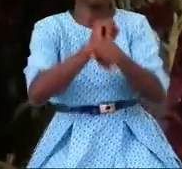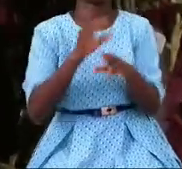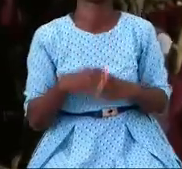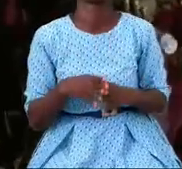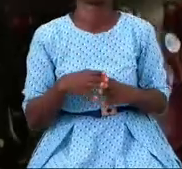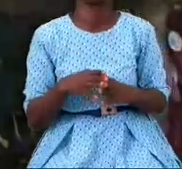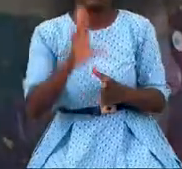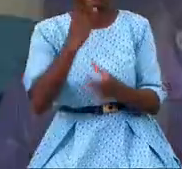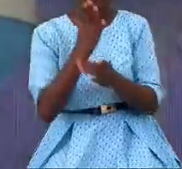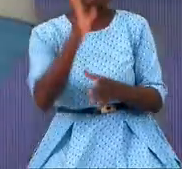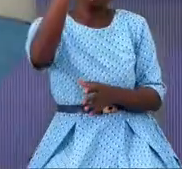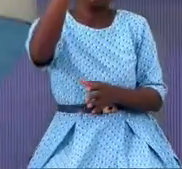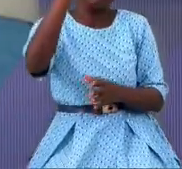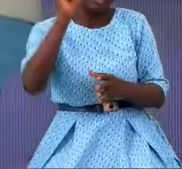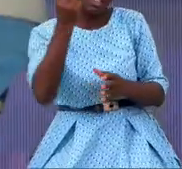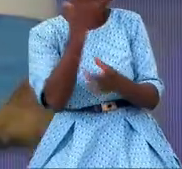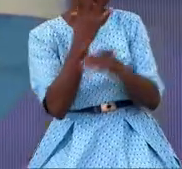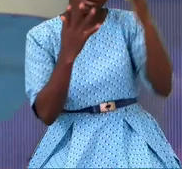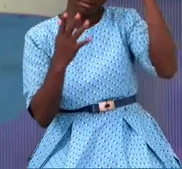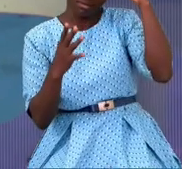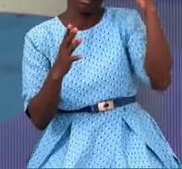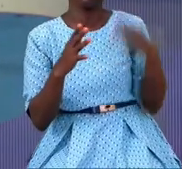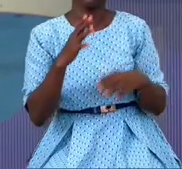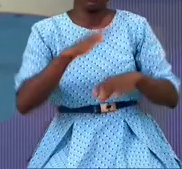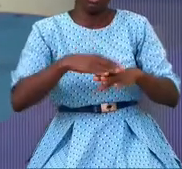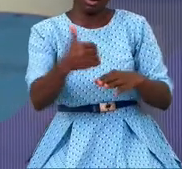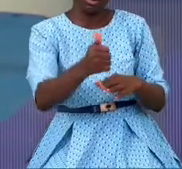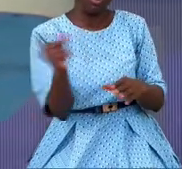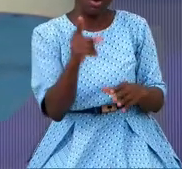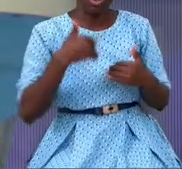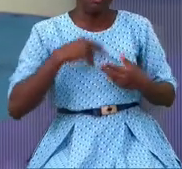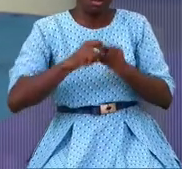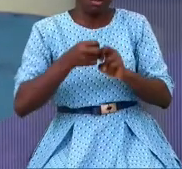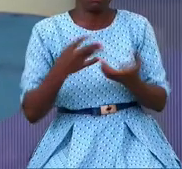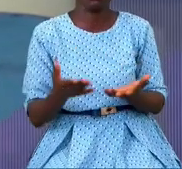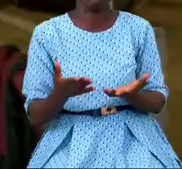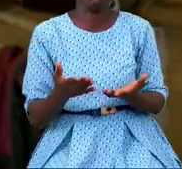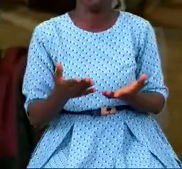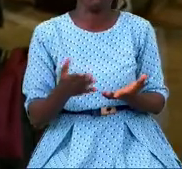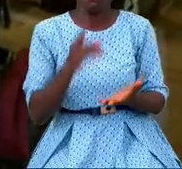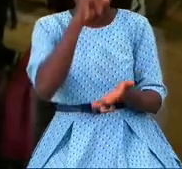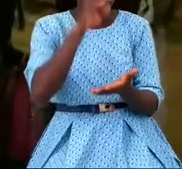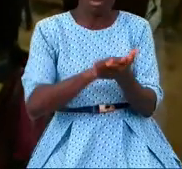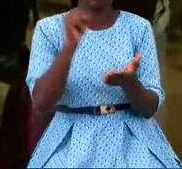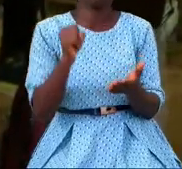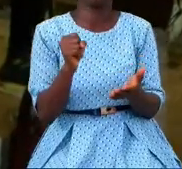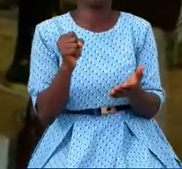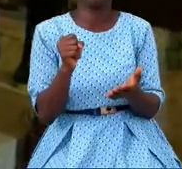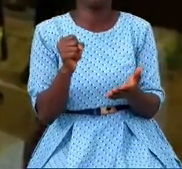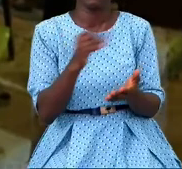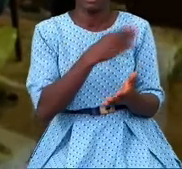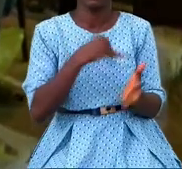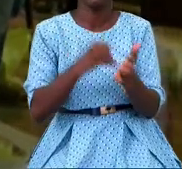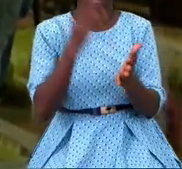Believe, and it's done. Father, in Jesus' name, I